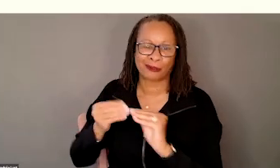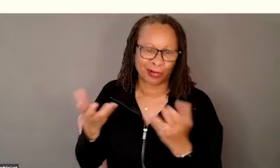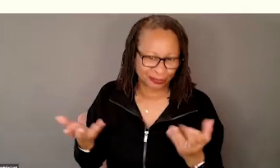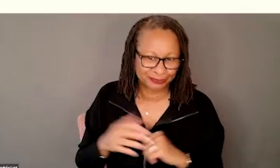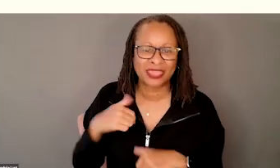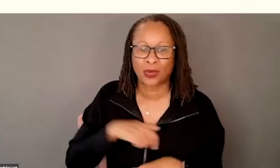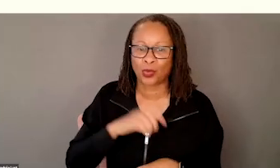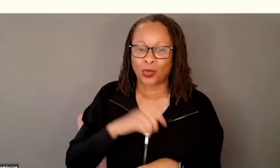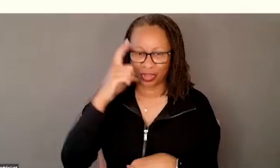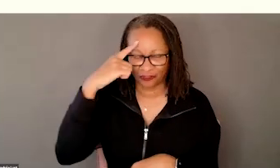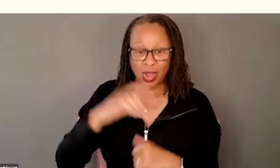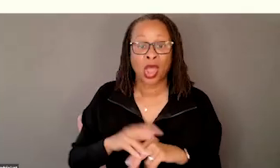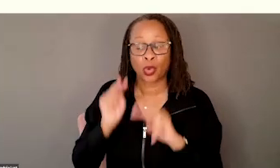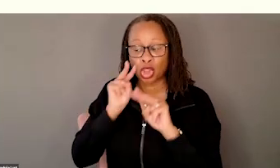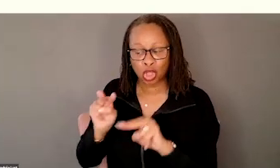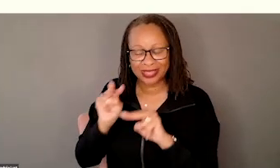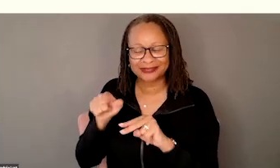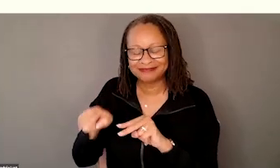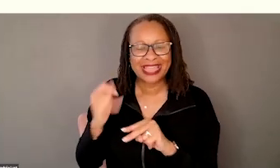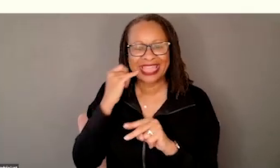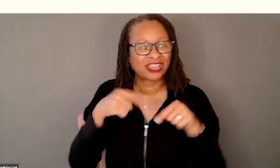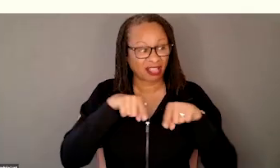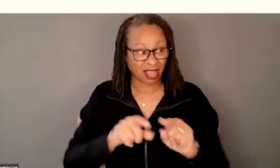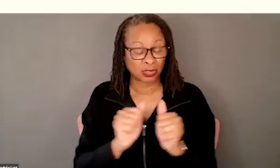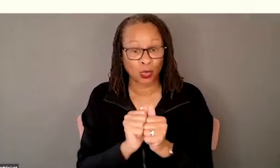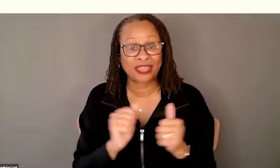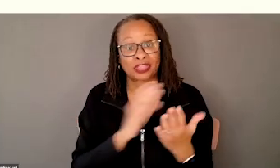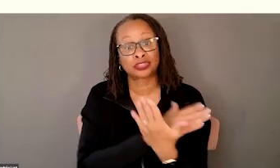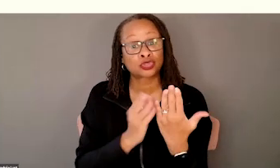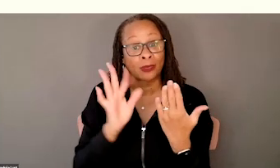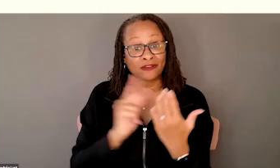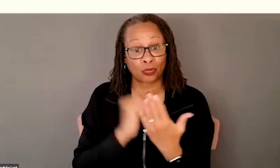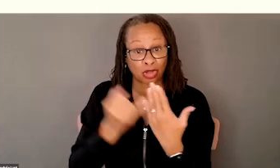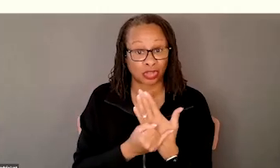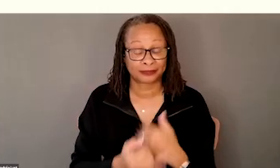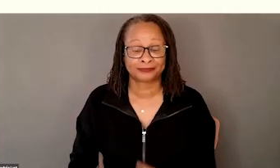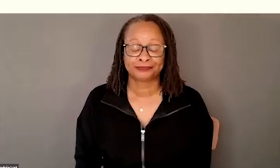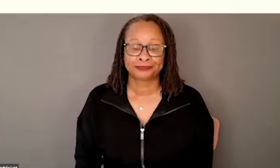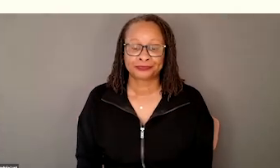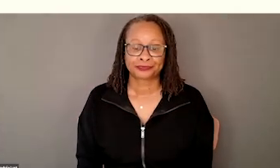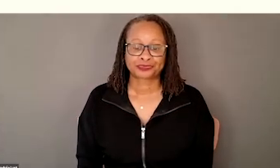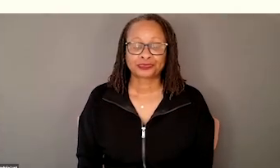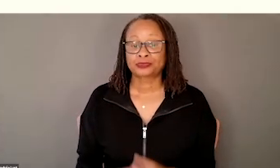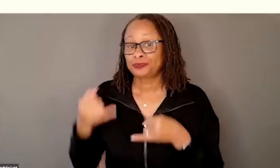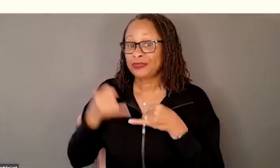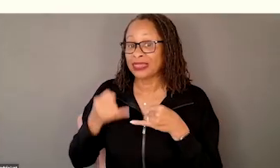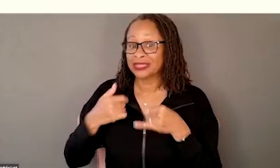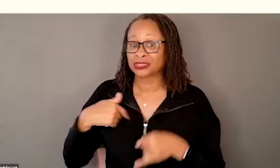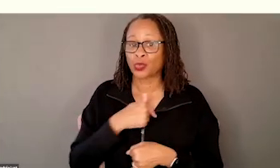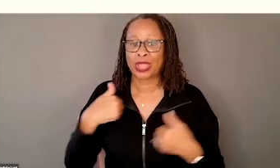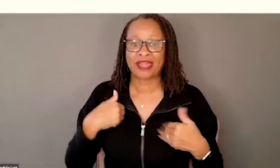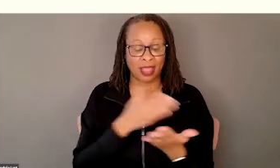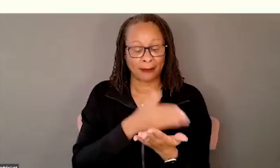we're looking for. We're just looking to see if it aligns with the scope of your project. And then lastly, we have a budgeting